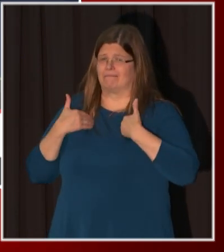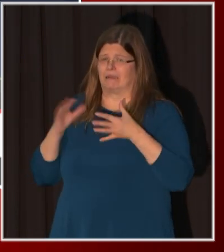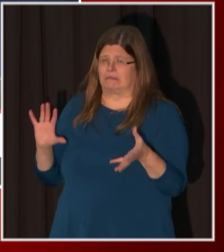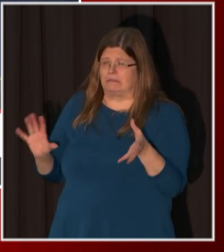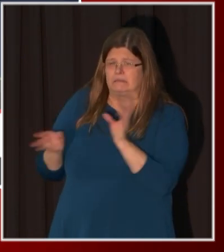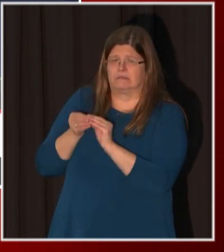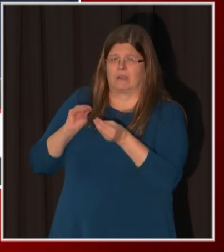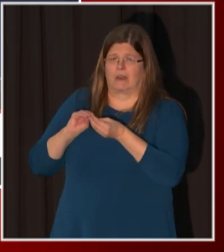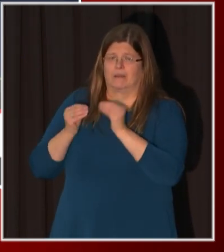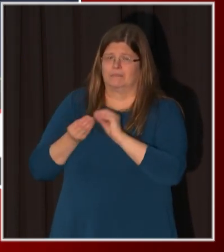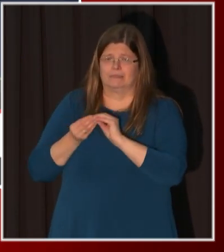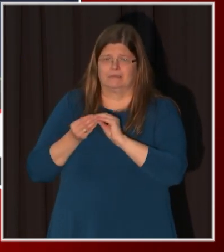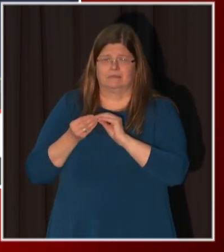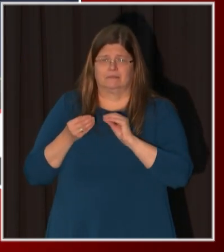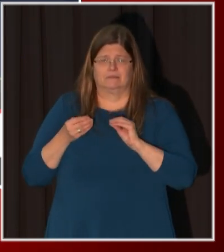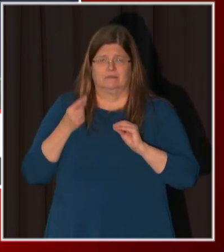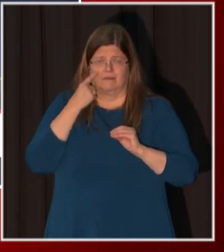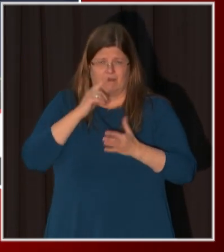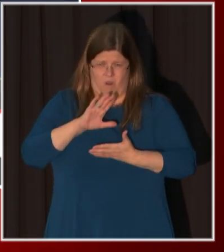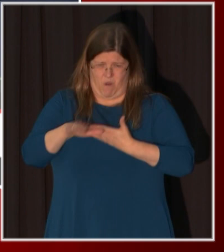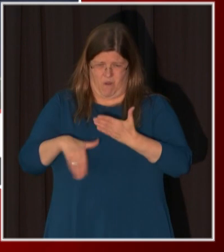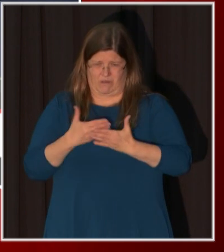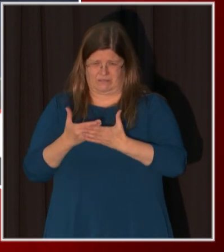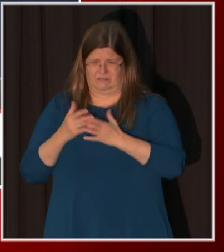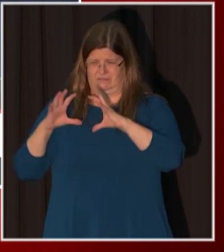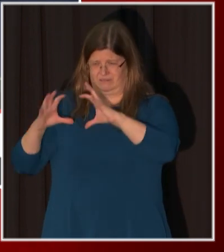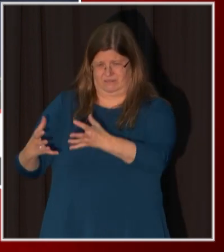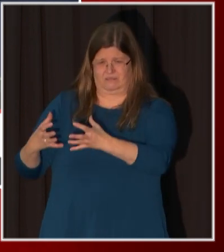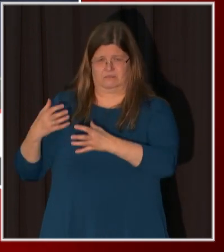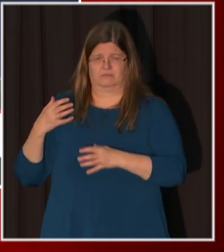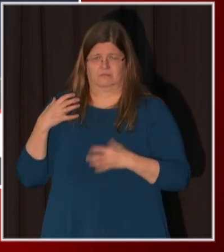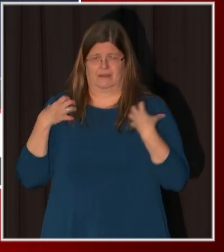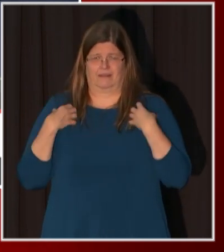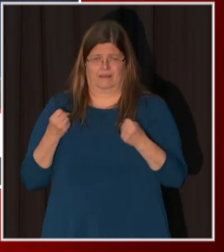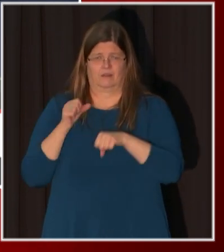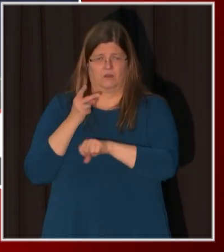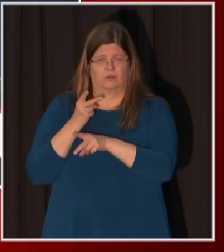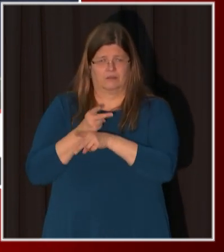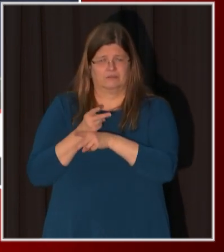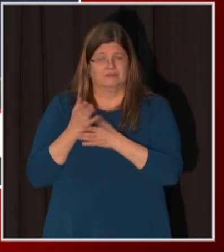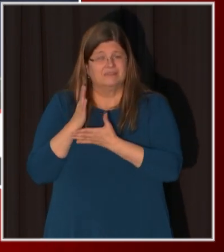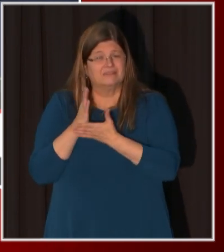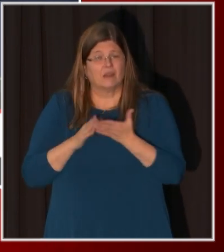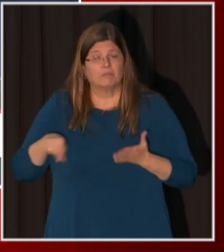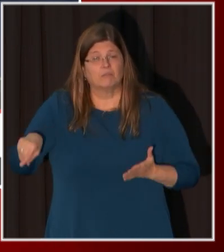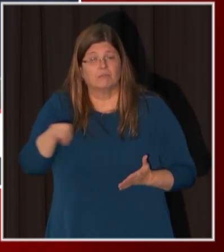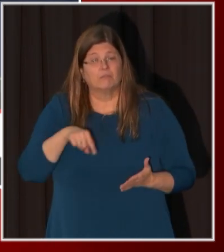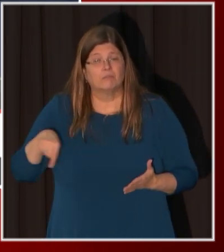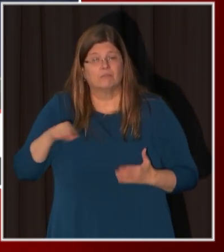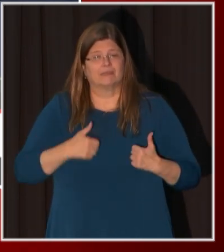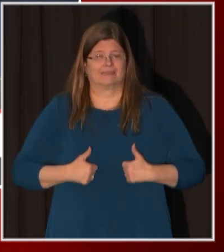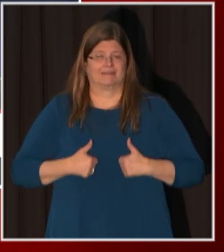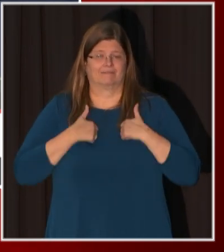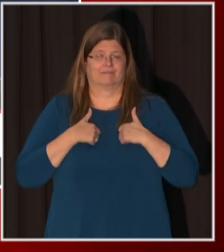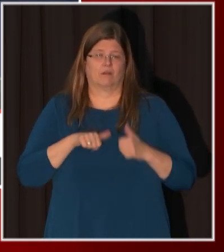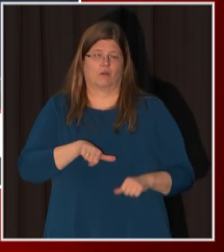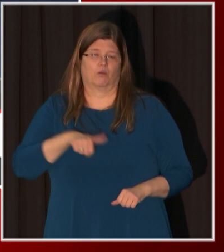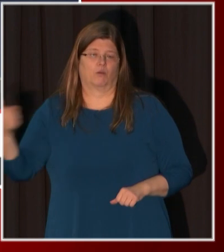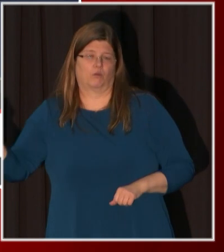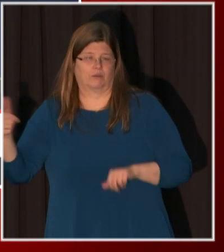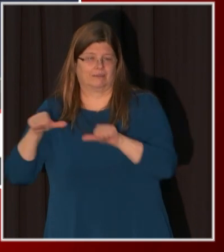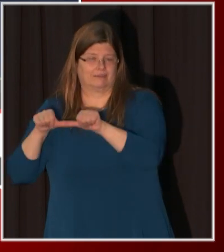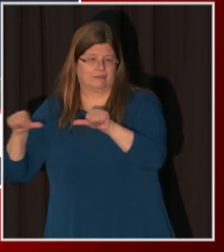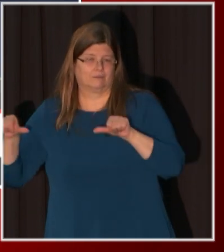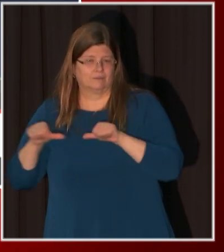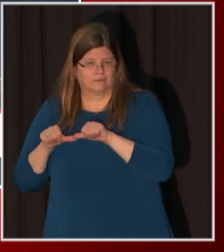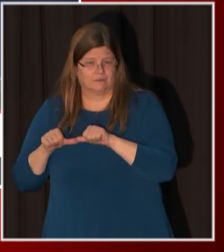healthcare providers, especially since some of them present in other jurisdictions. I think what we can share